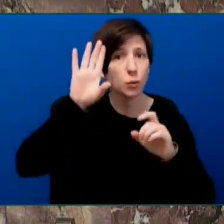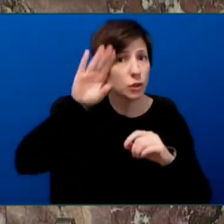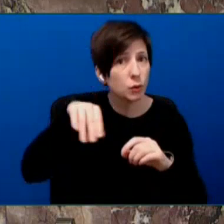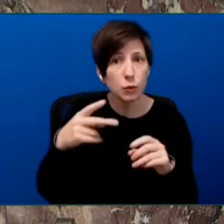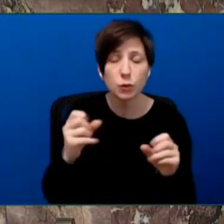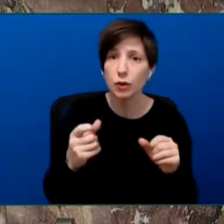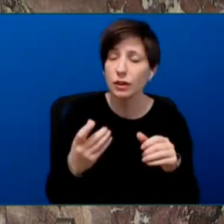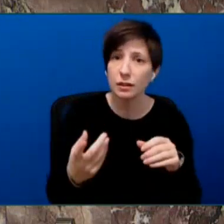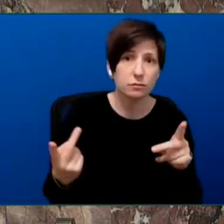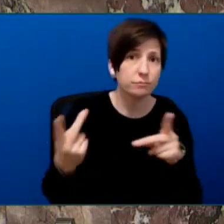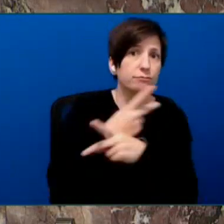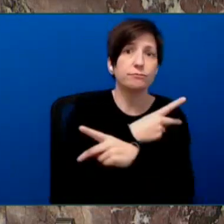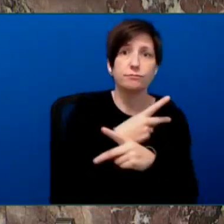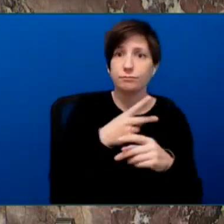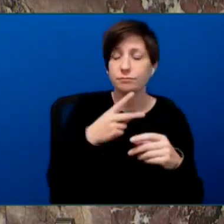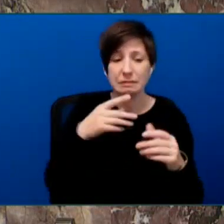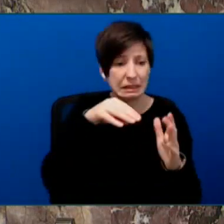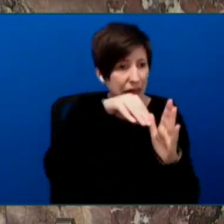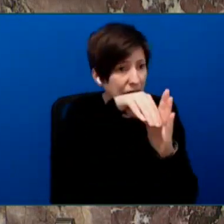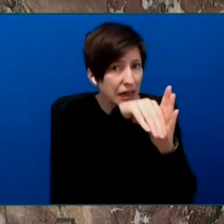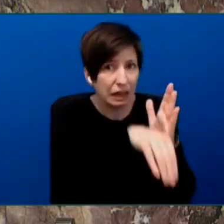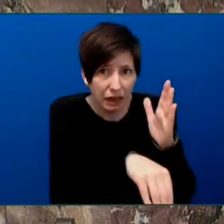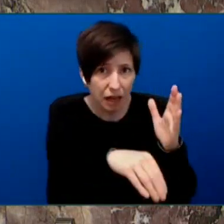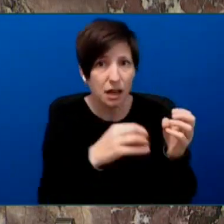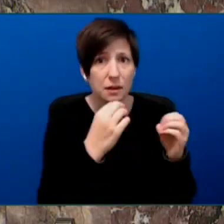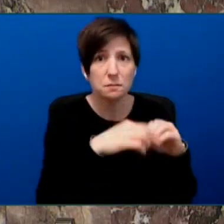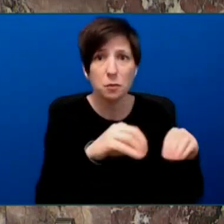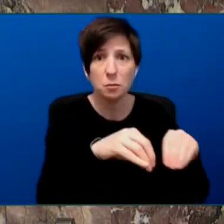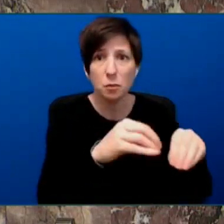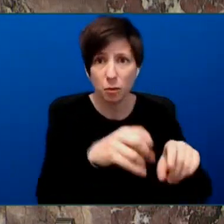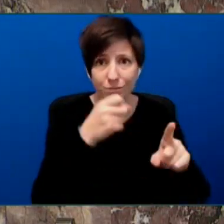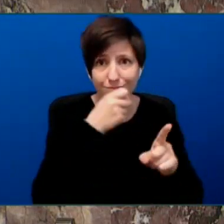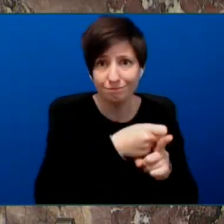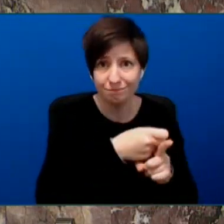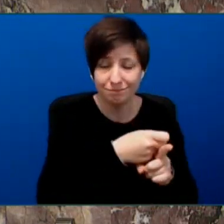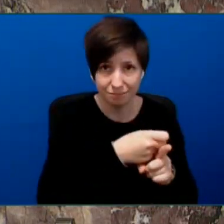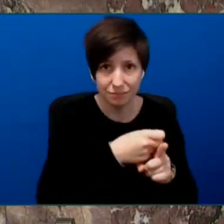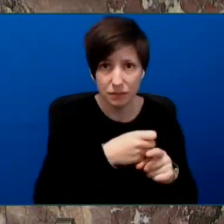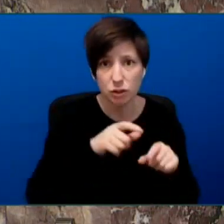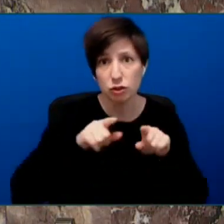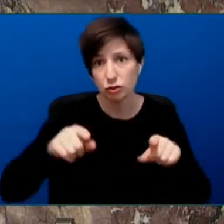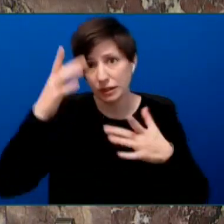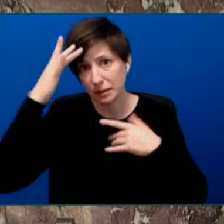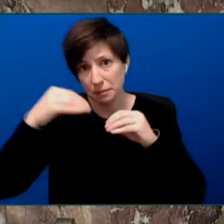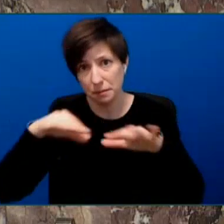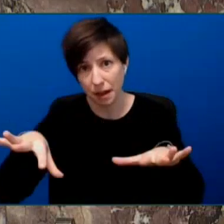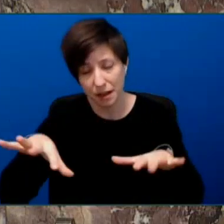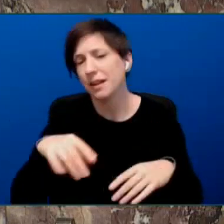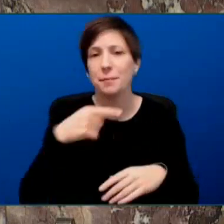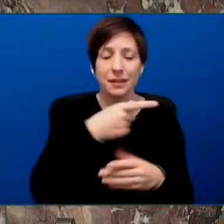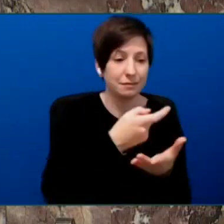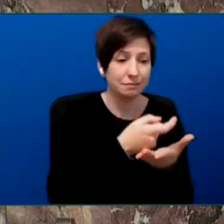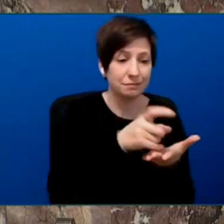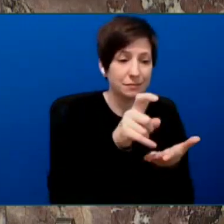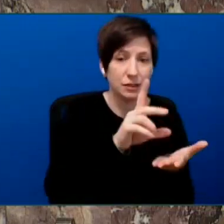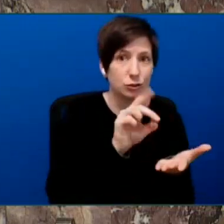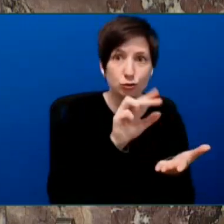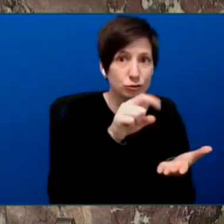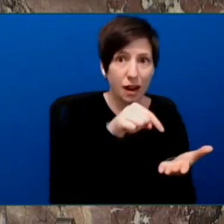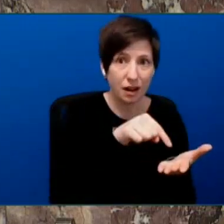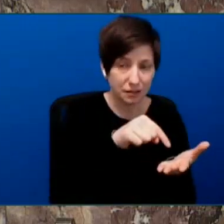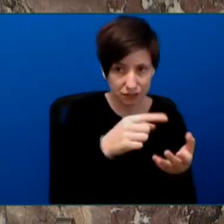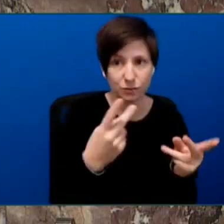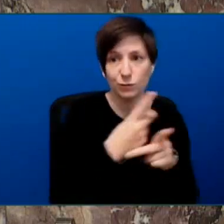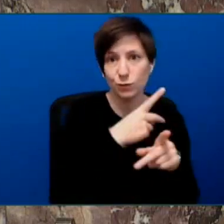impact during the COVID pandemic as a result of the toxic drug supply. That program